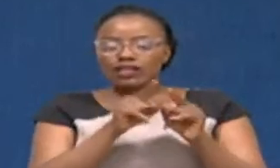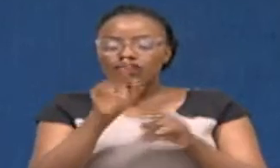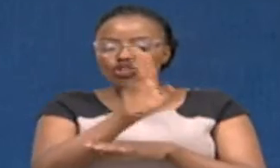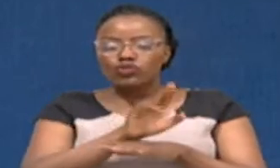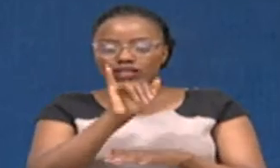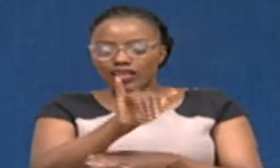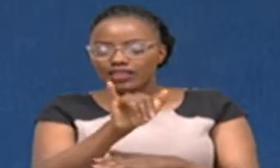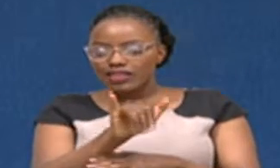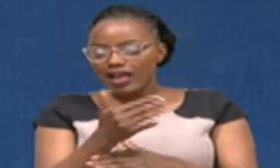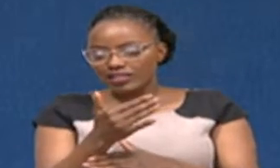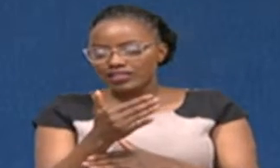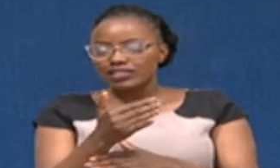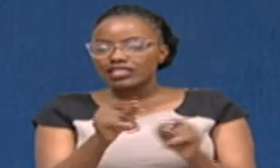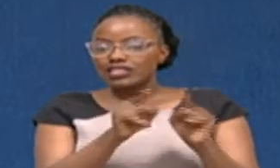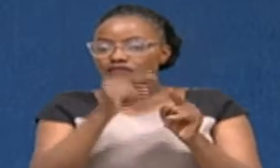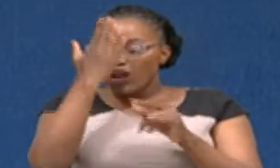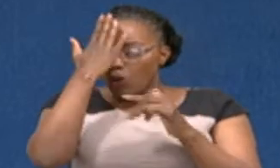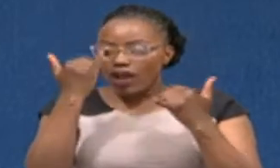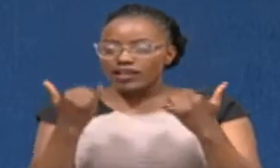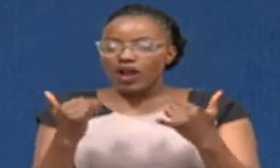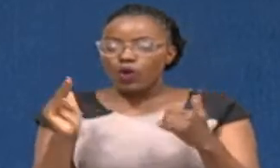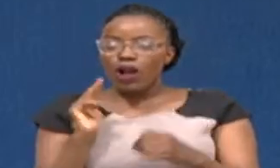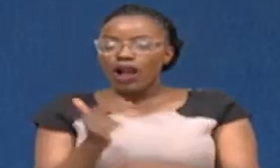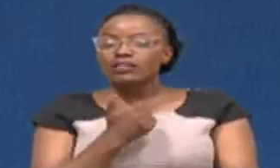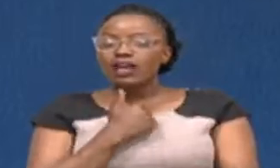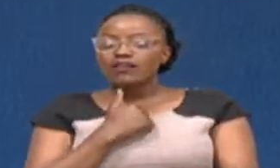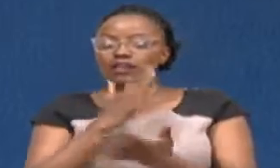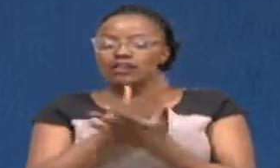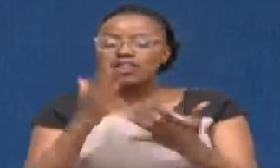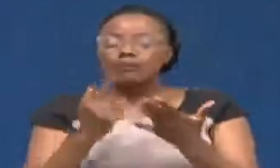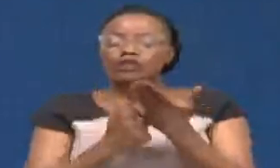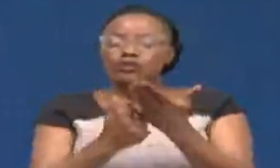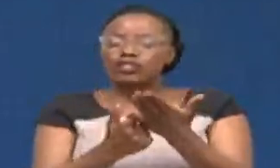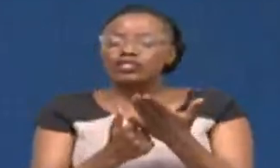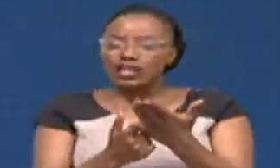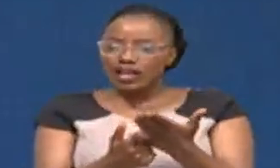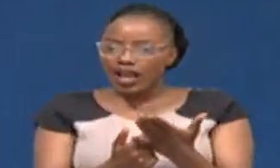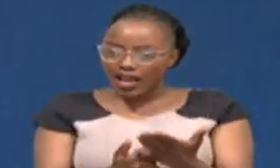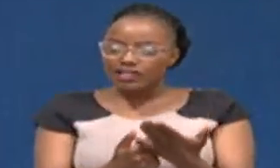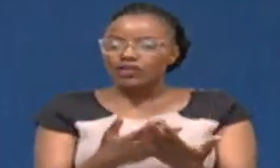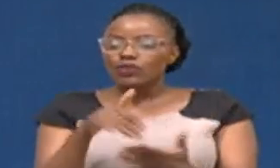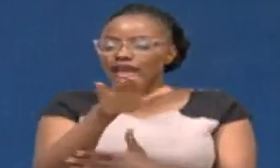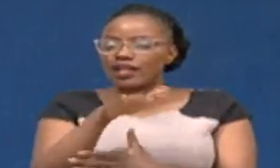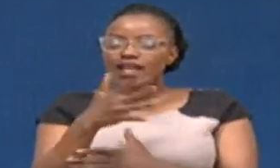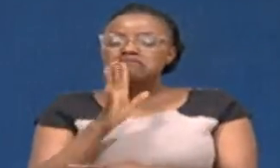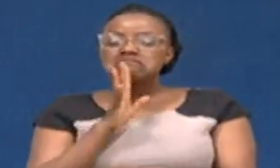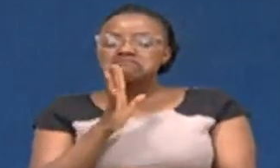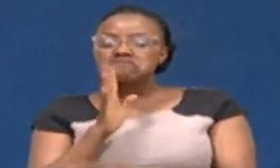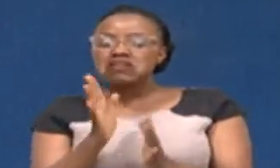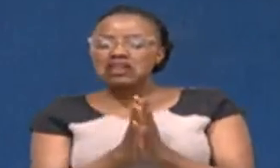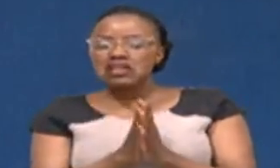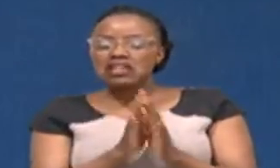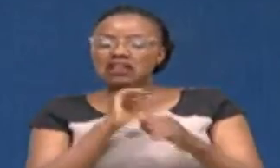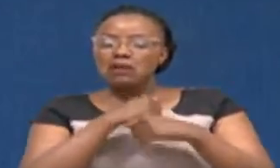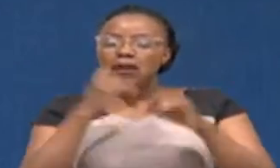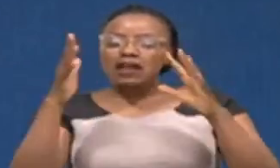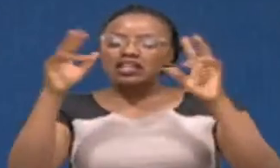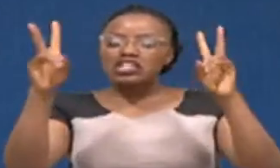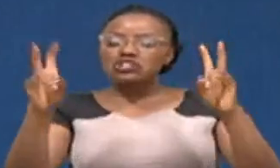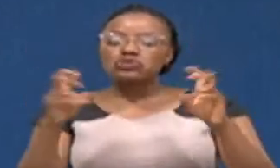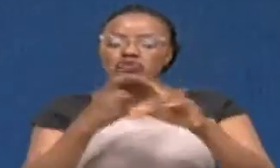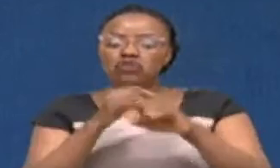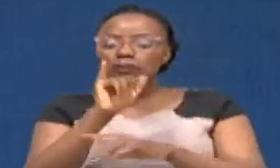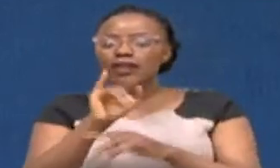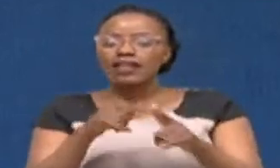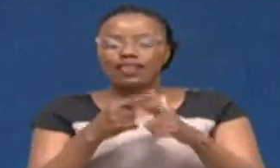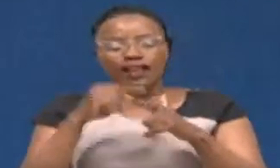same, so that now we have something to discuss on the podium and yeah, to make a big issue out of it,